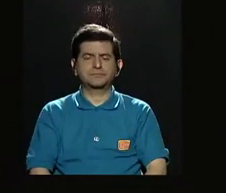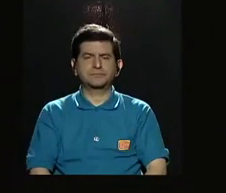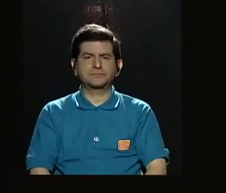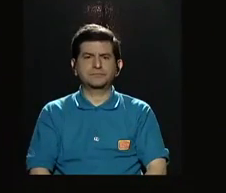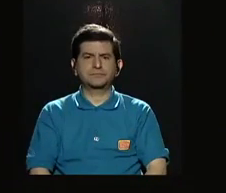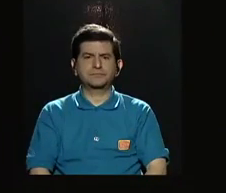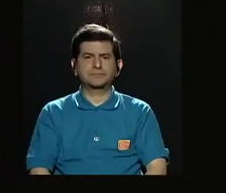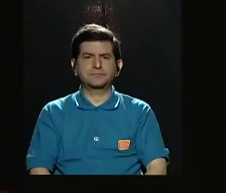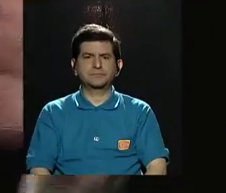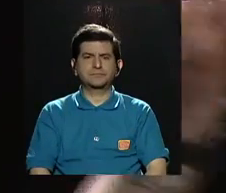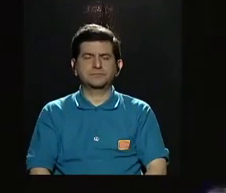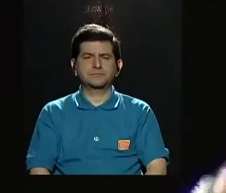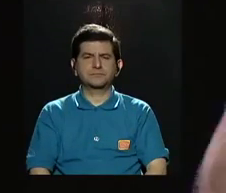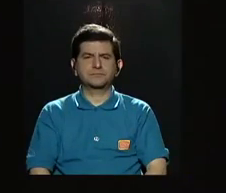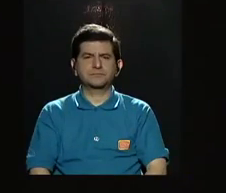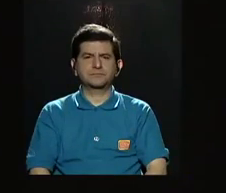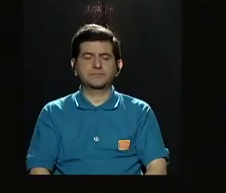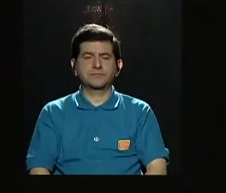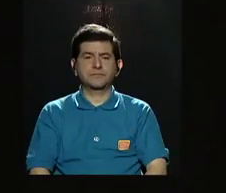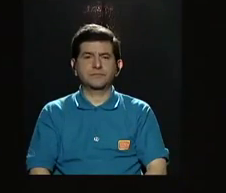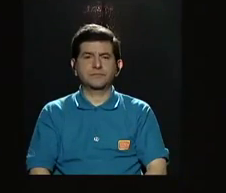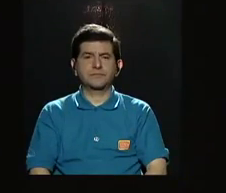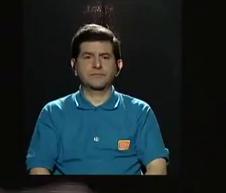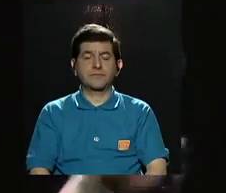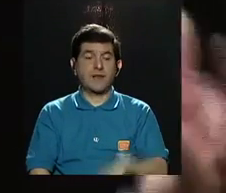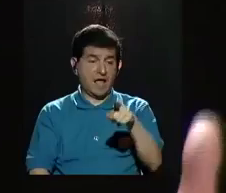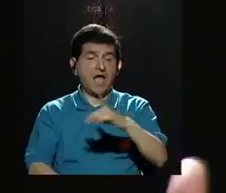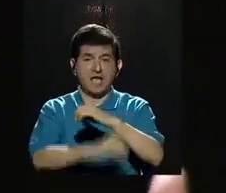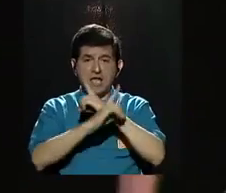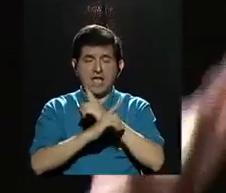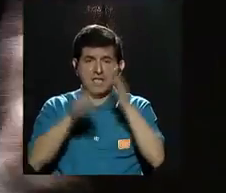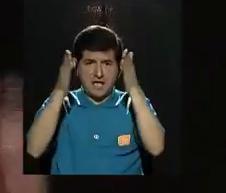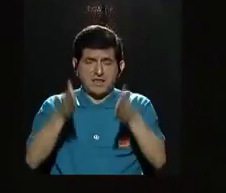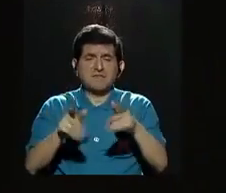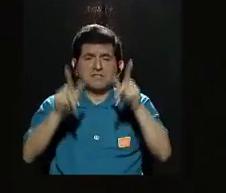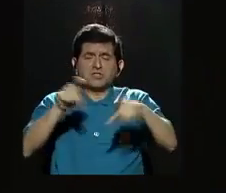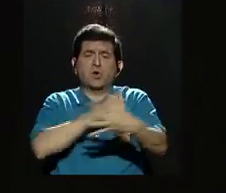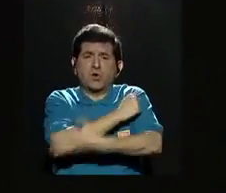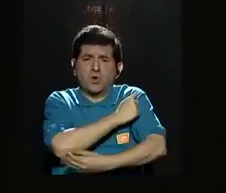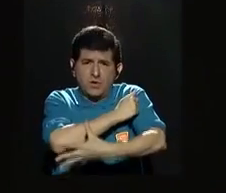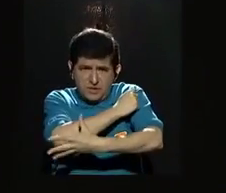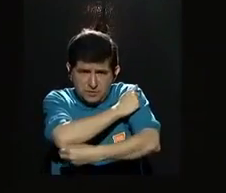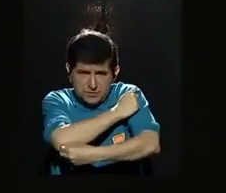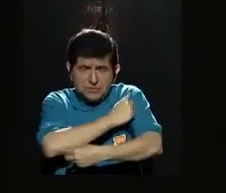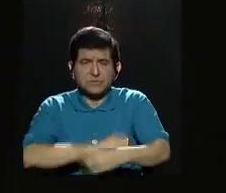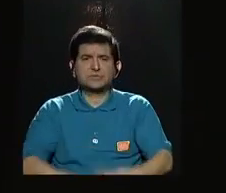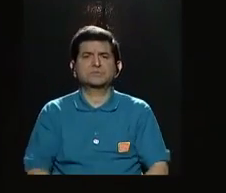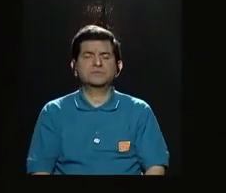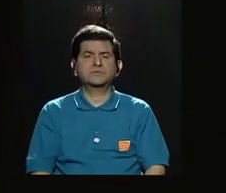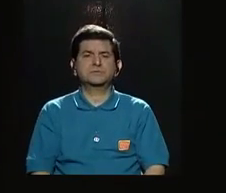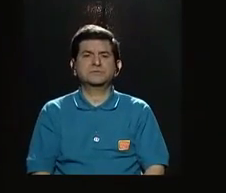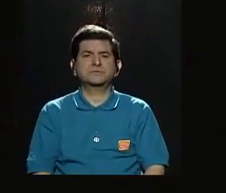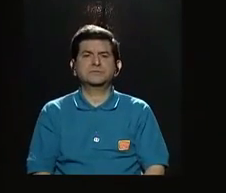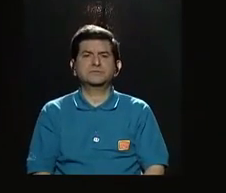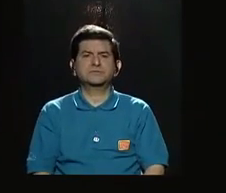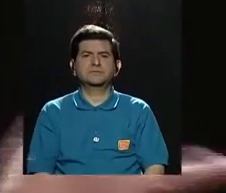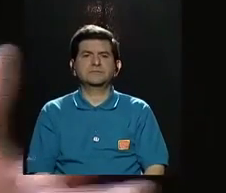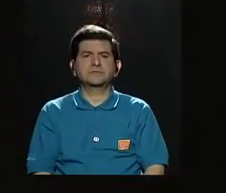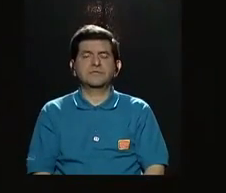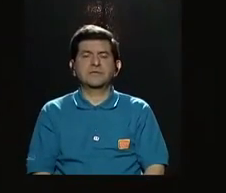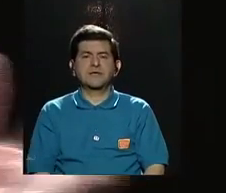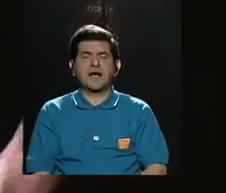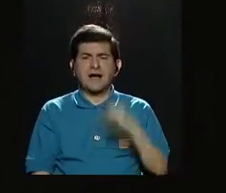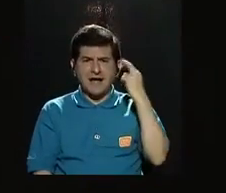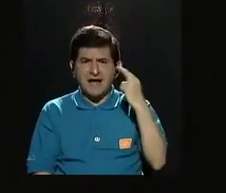Councilwoman, advocate for the poor, for targets of racist violence, for the